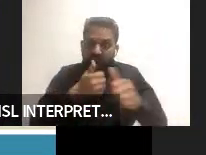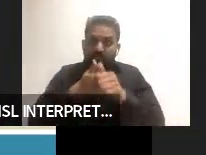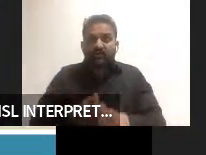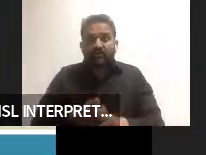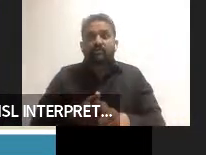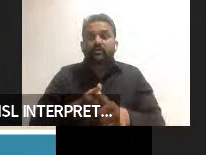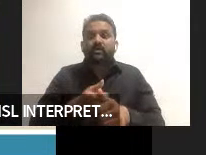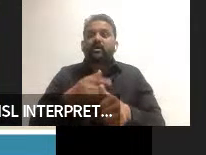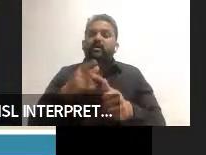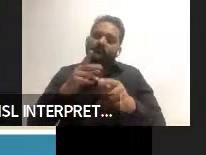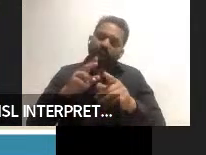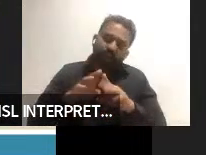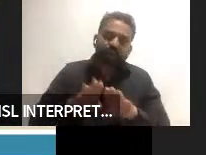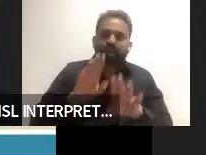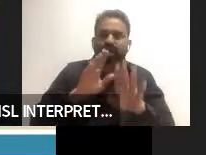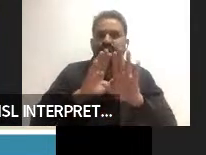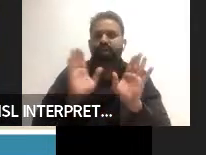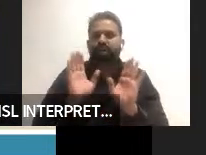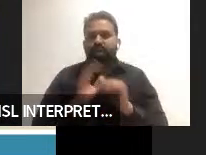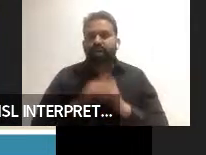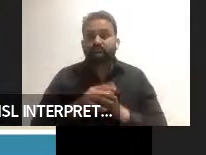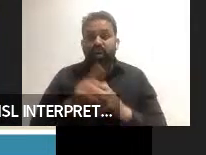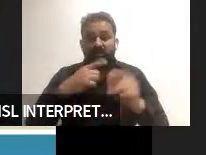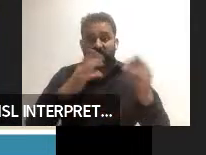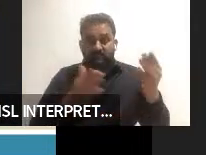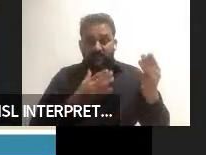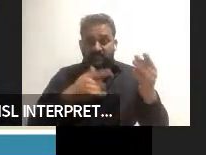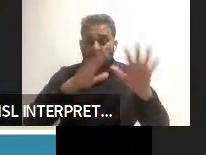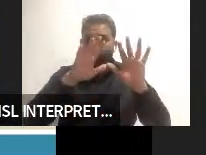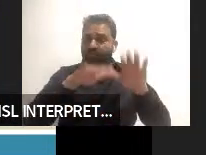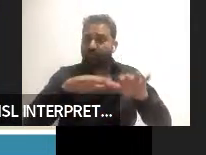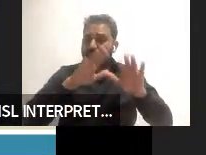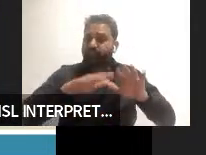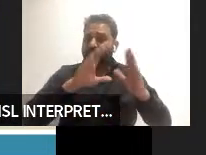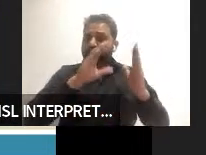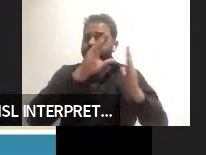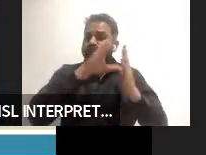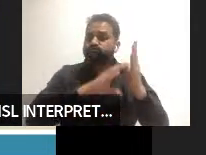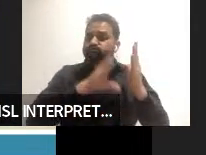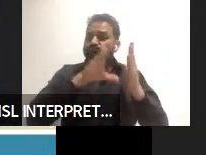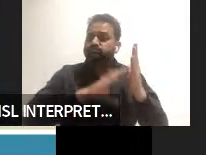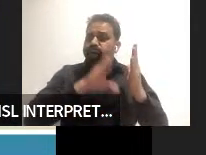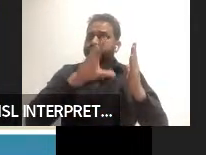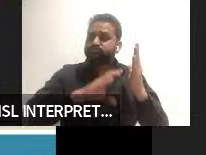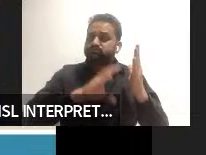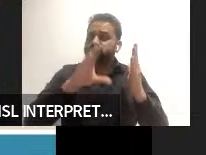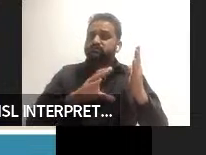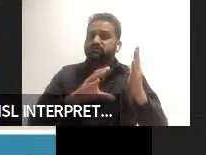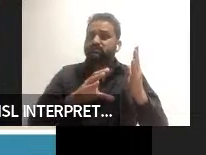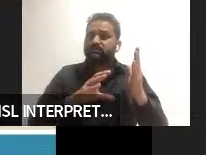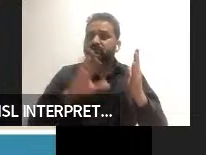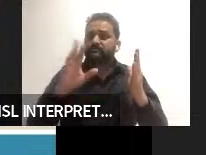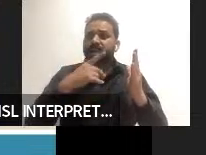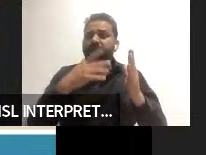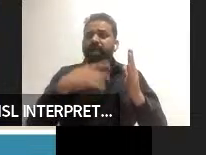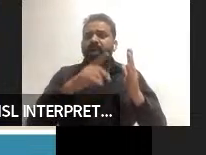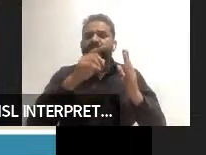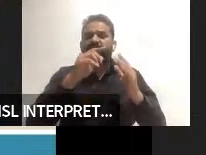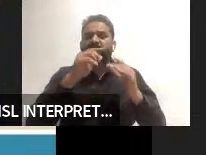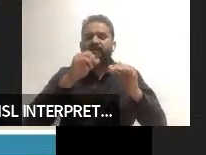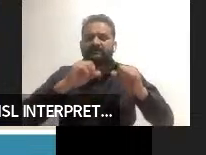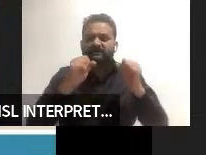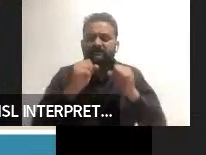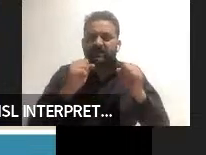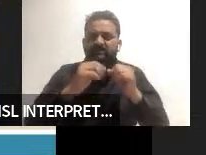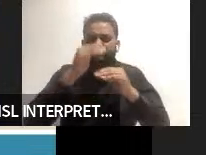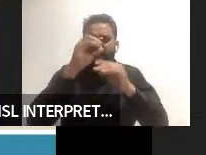that page. But by doing the pages, that doesn't mean that you can keep line spacing very